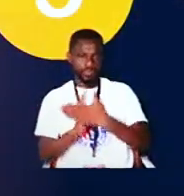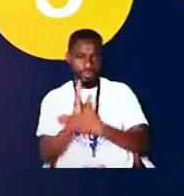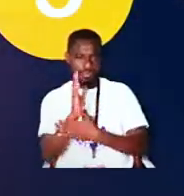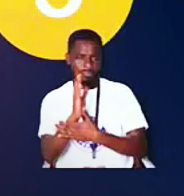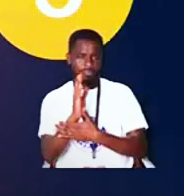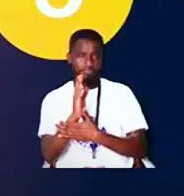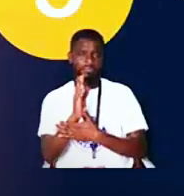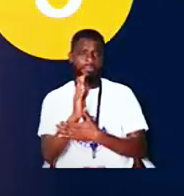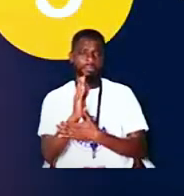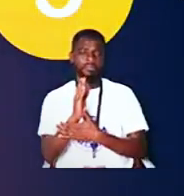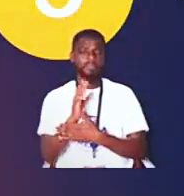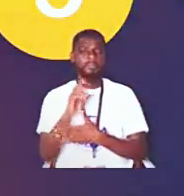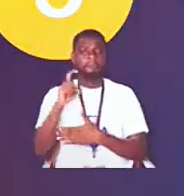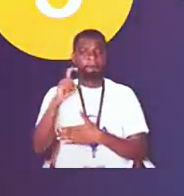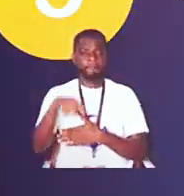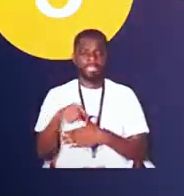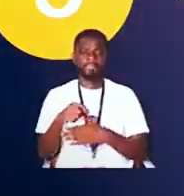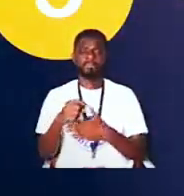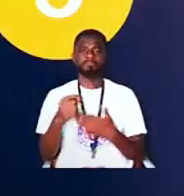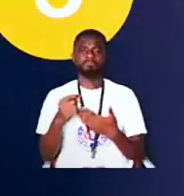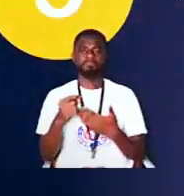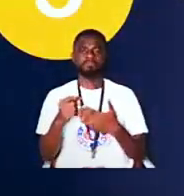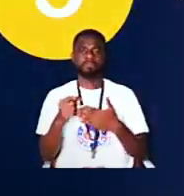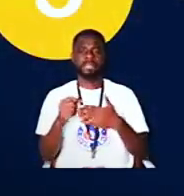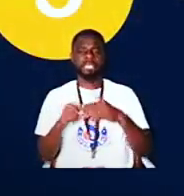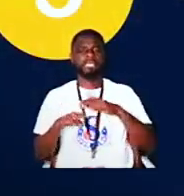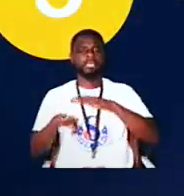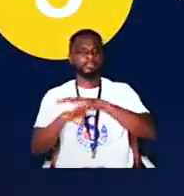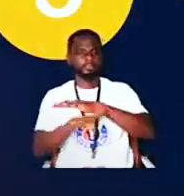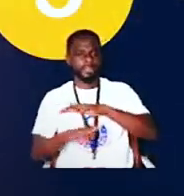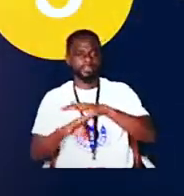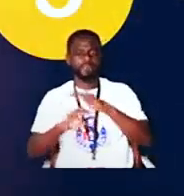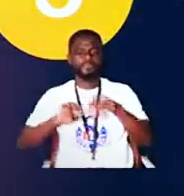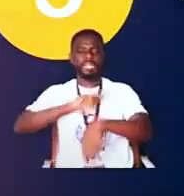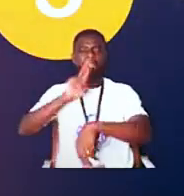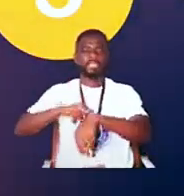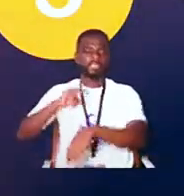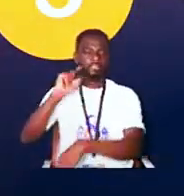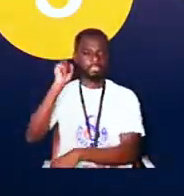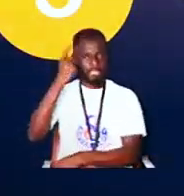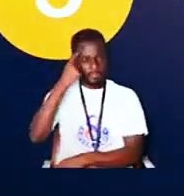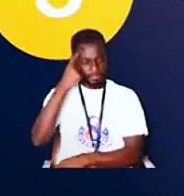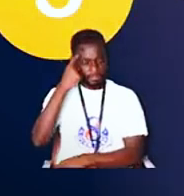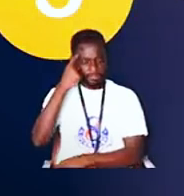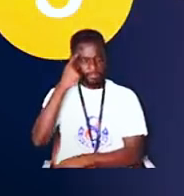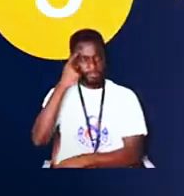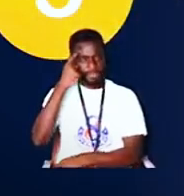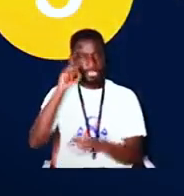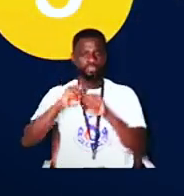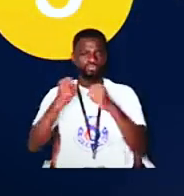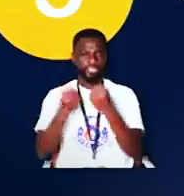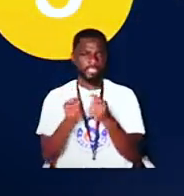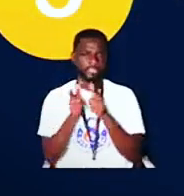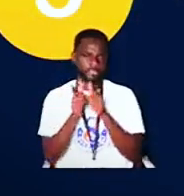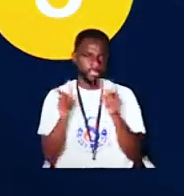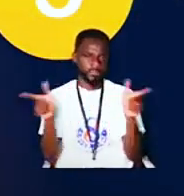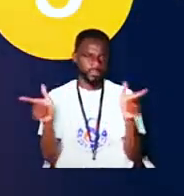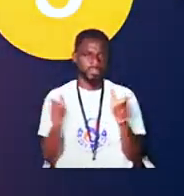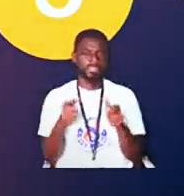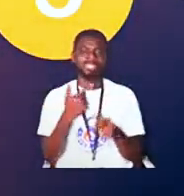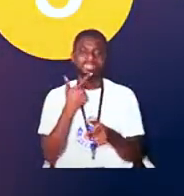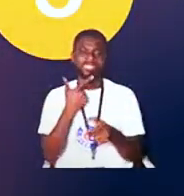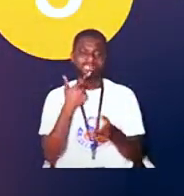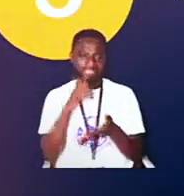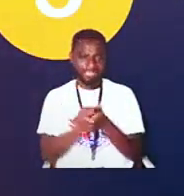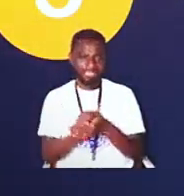must be at the basis of the nation's government and society in general. They are saying that the